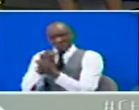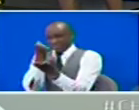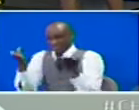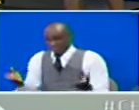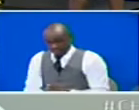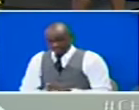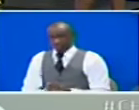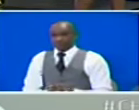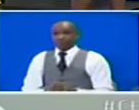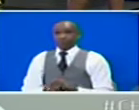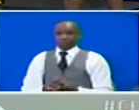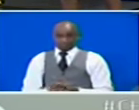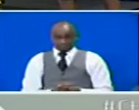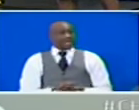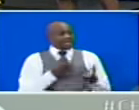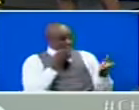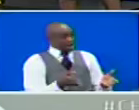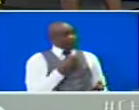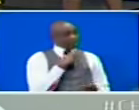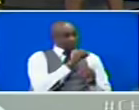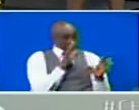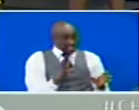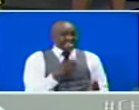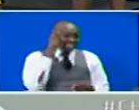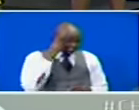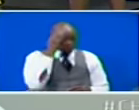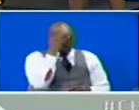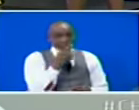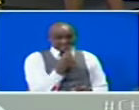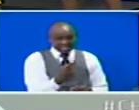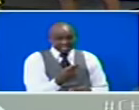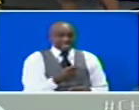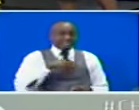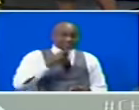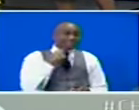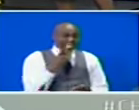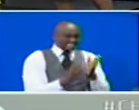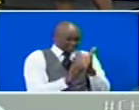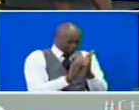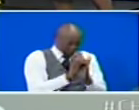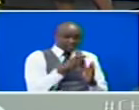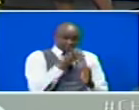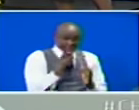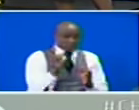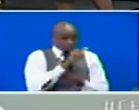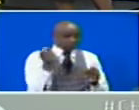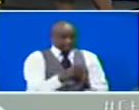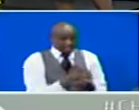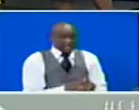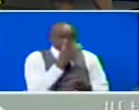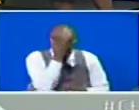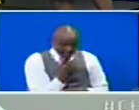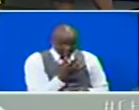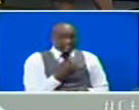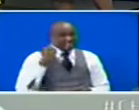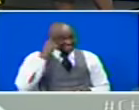are not development. Yes. Okay, but let's be clear. The reason we're saying the only place this could go is recurrent expenditure, because to